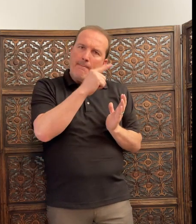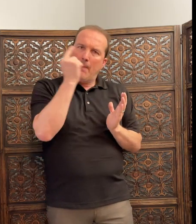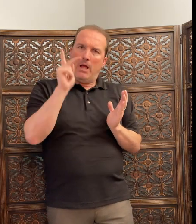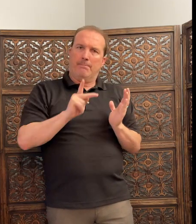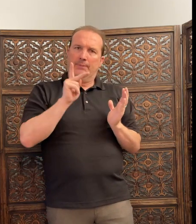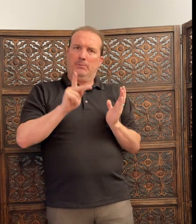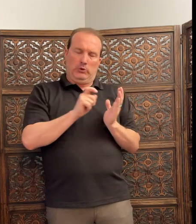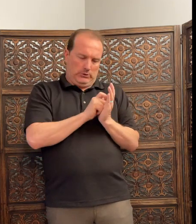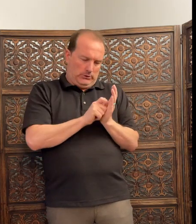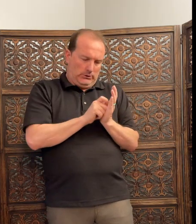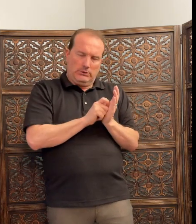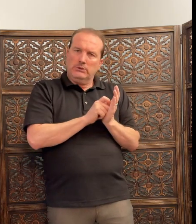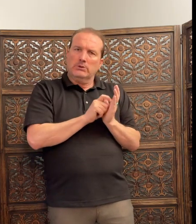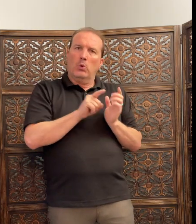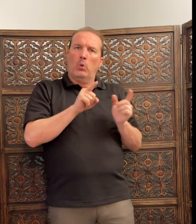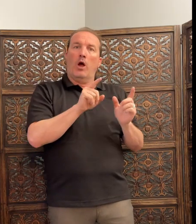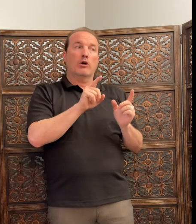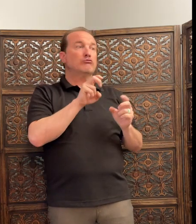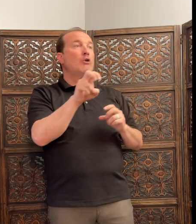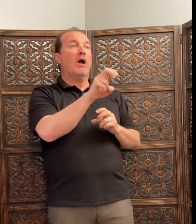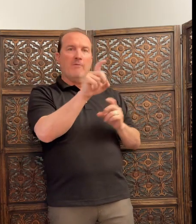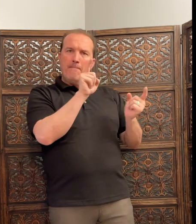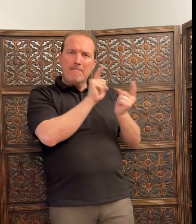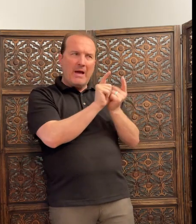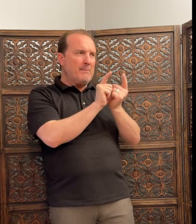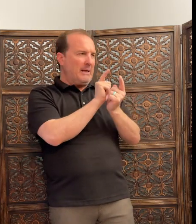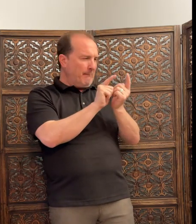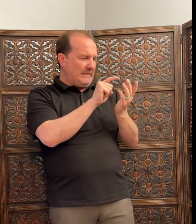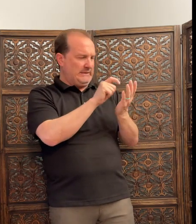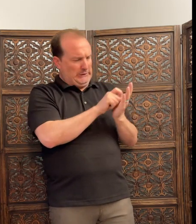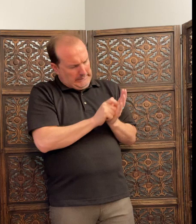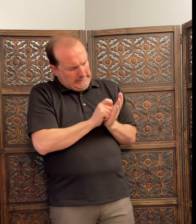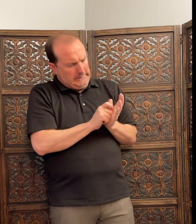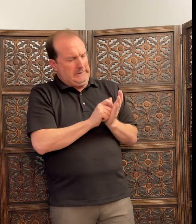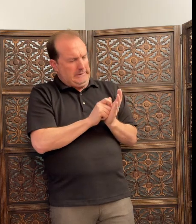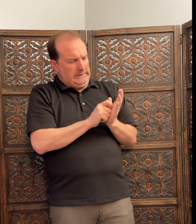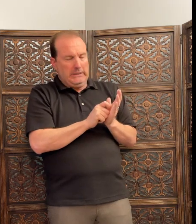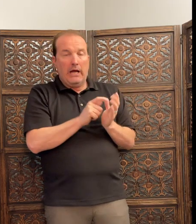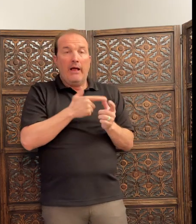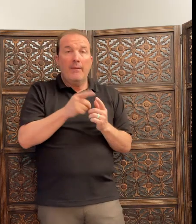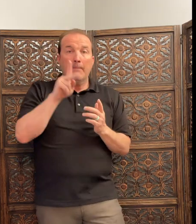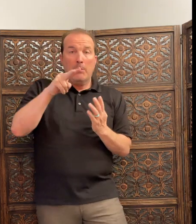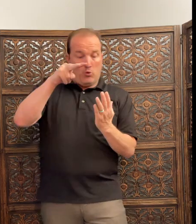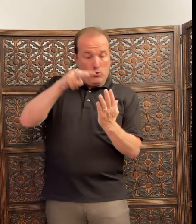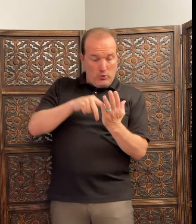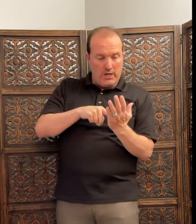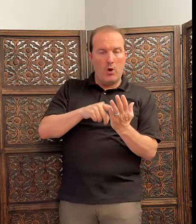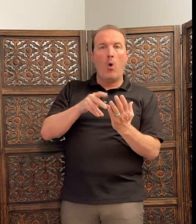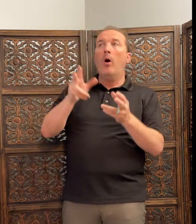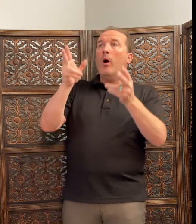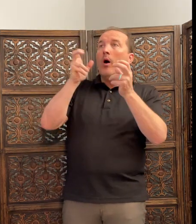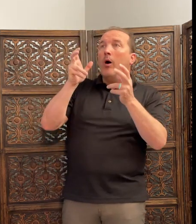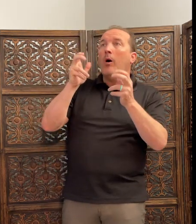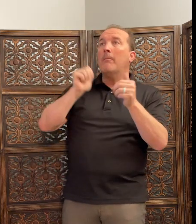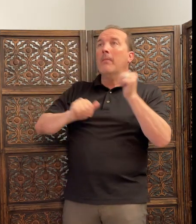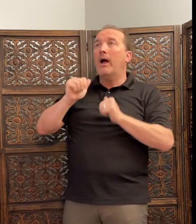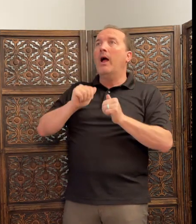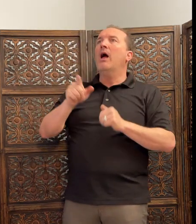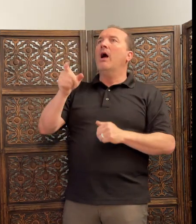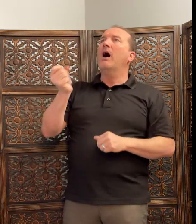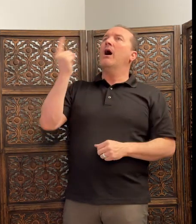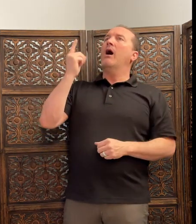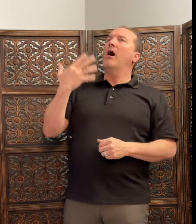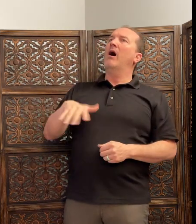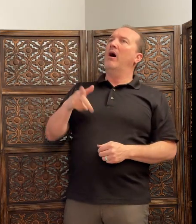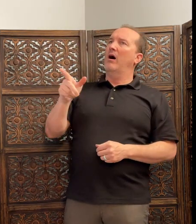and the histories about real Black people that she met on her travels. Her hope was that audiences would see the humanity and fullness